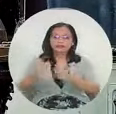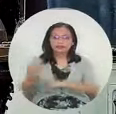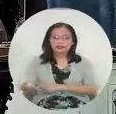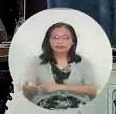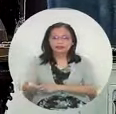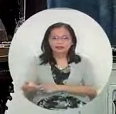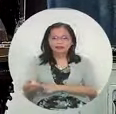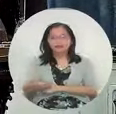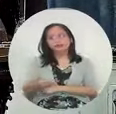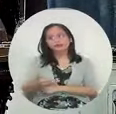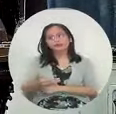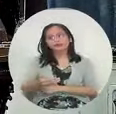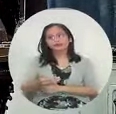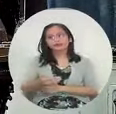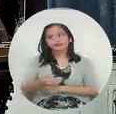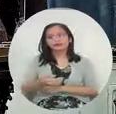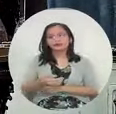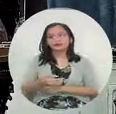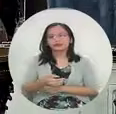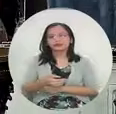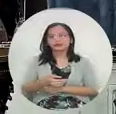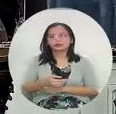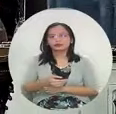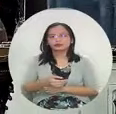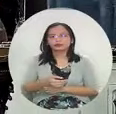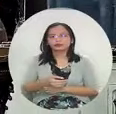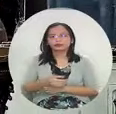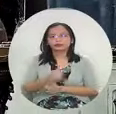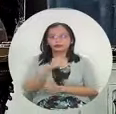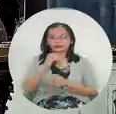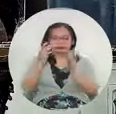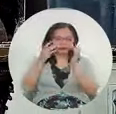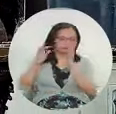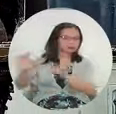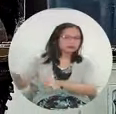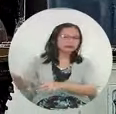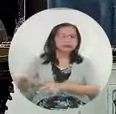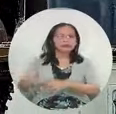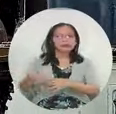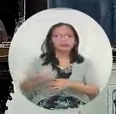do not give it away. Do not give it away.